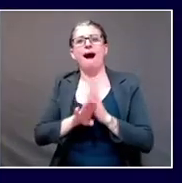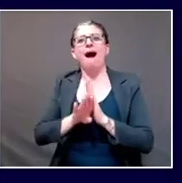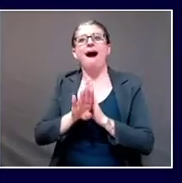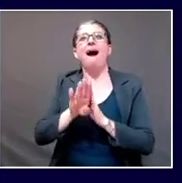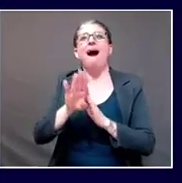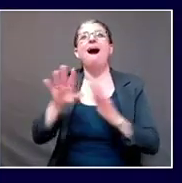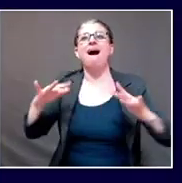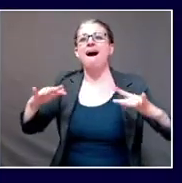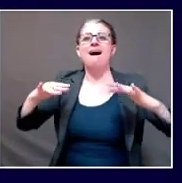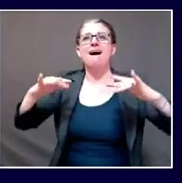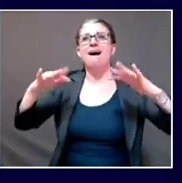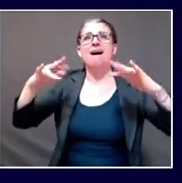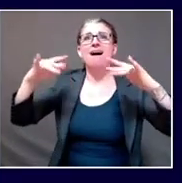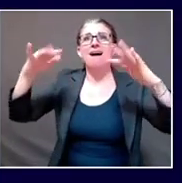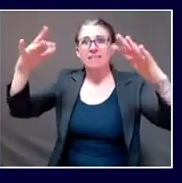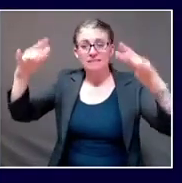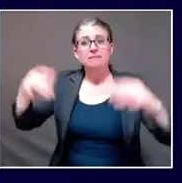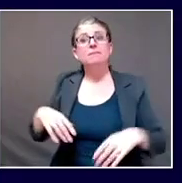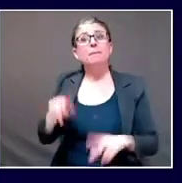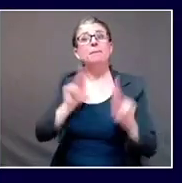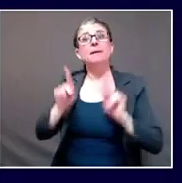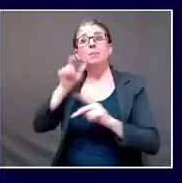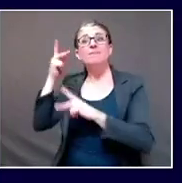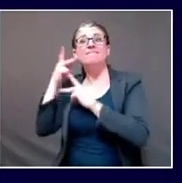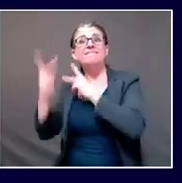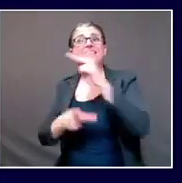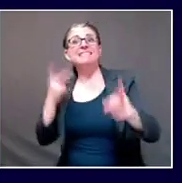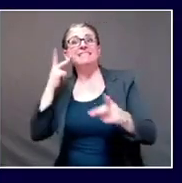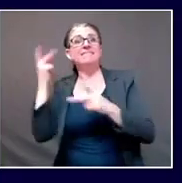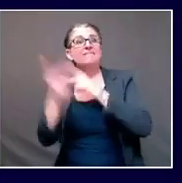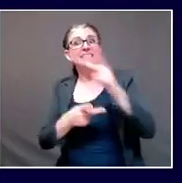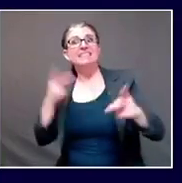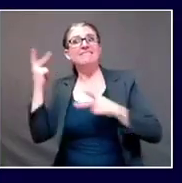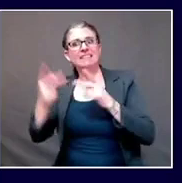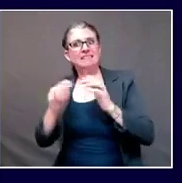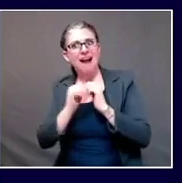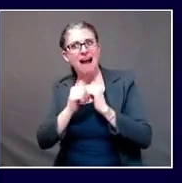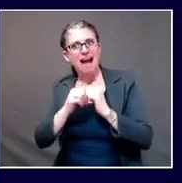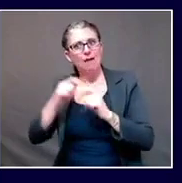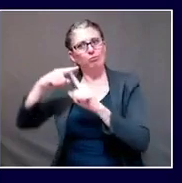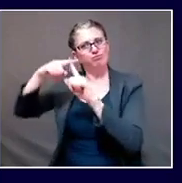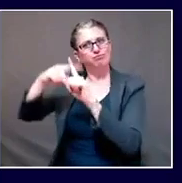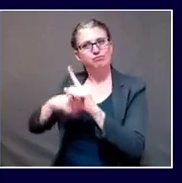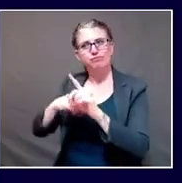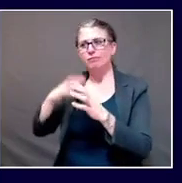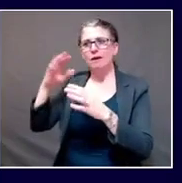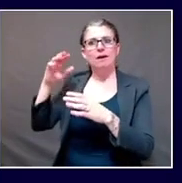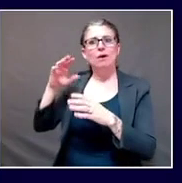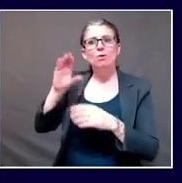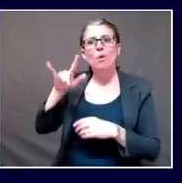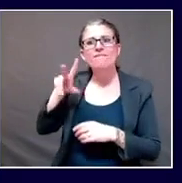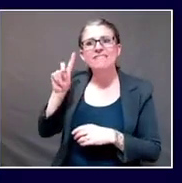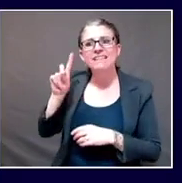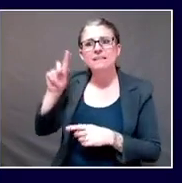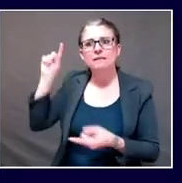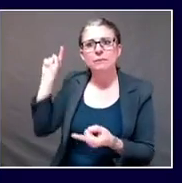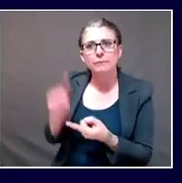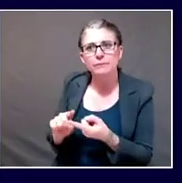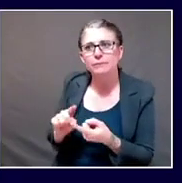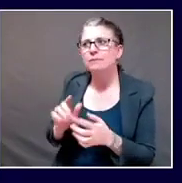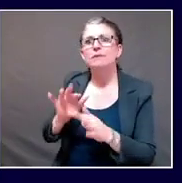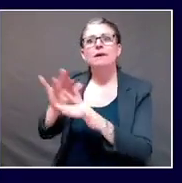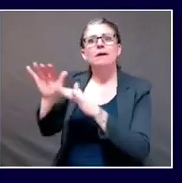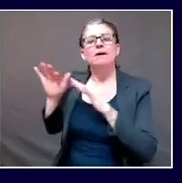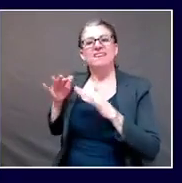stay here and do business here. The way for us to again brand our beautiful state as a safe place to come,